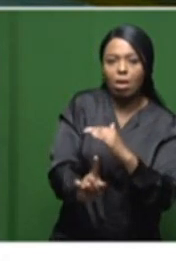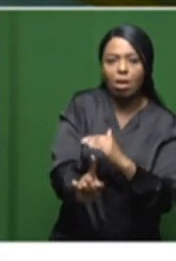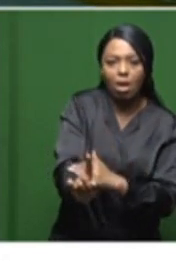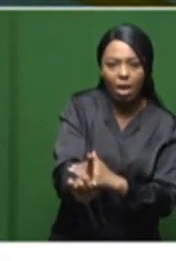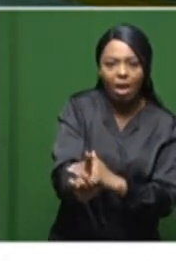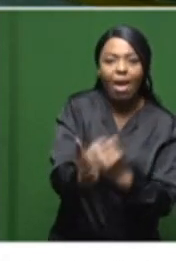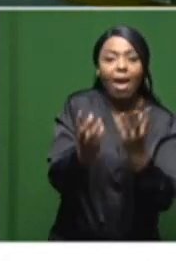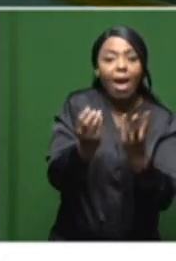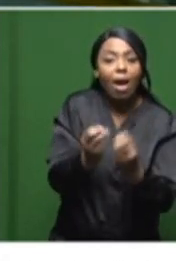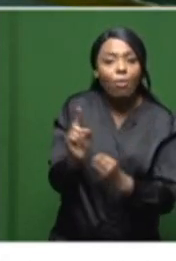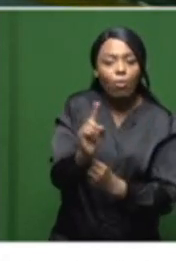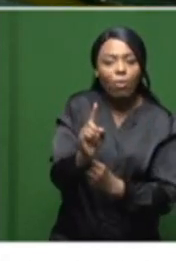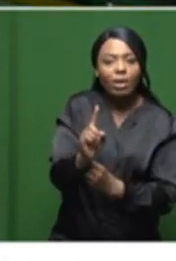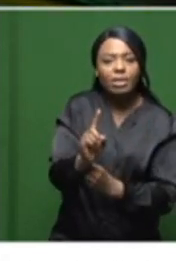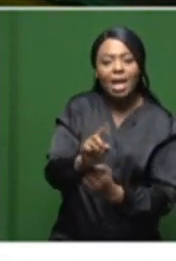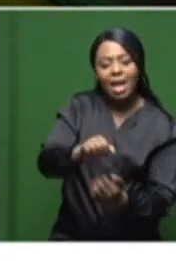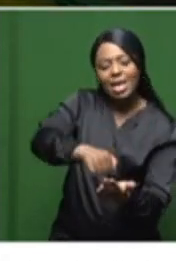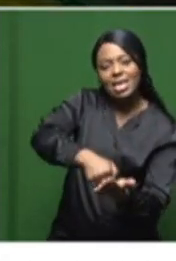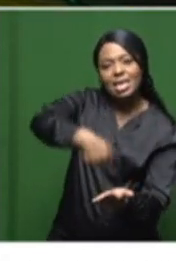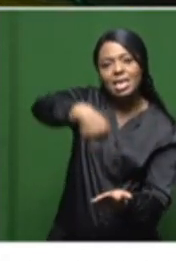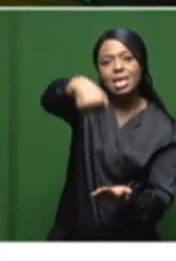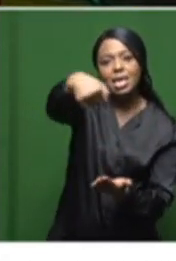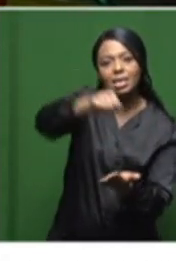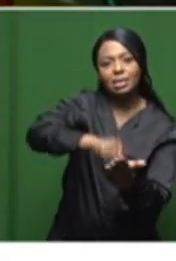kiste that I've converted into a couch.